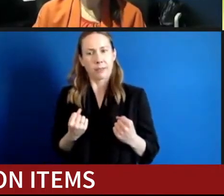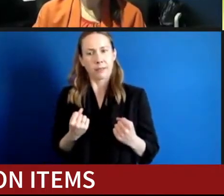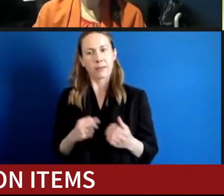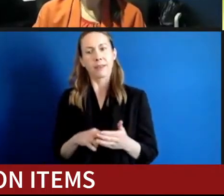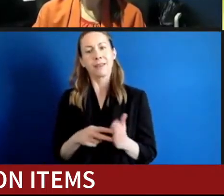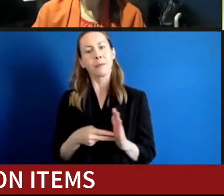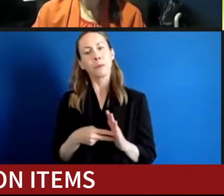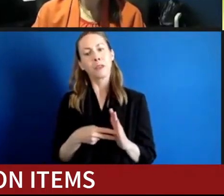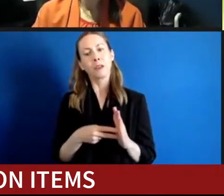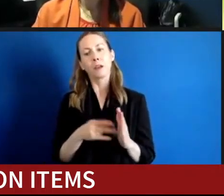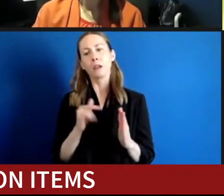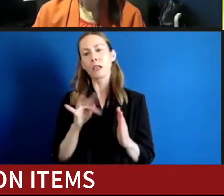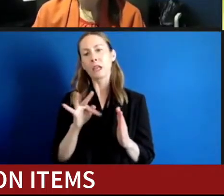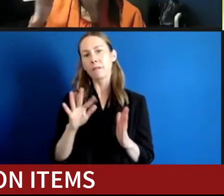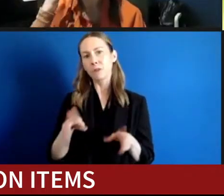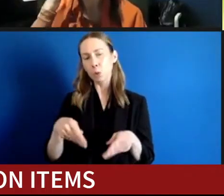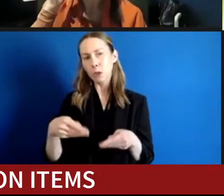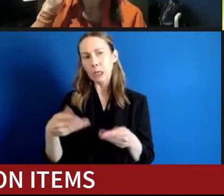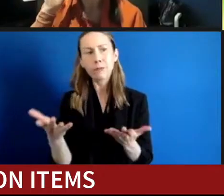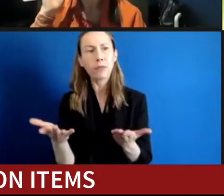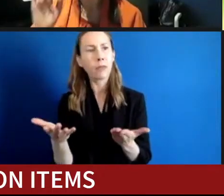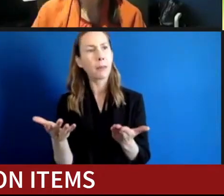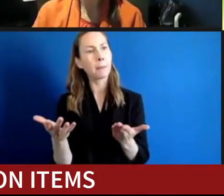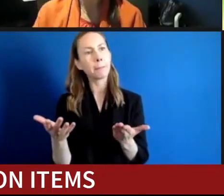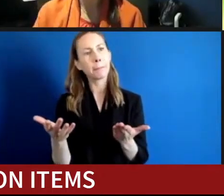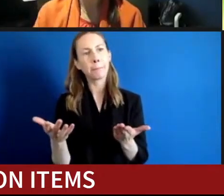them the